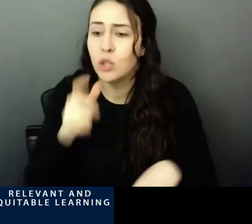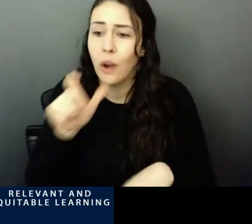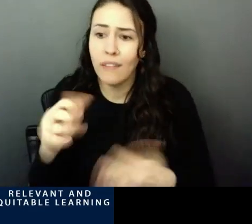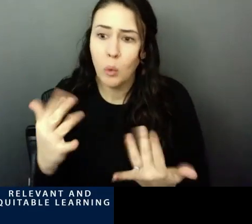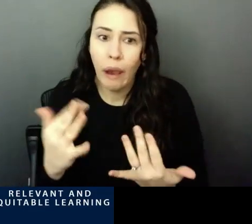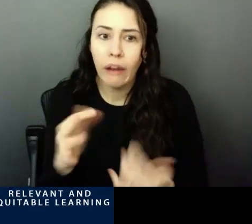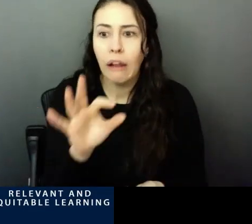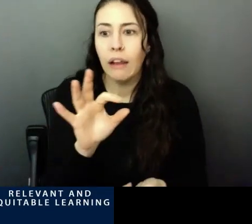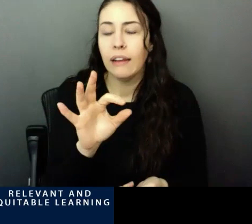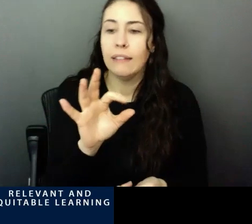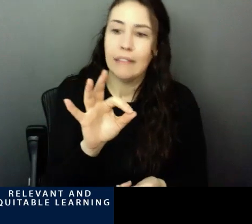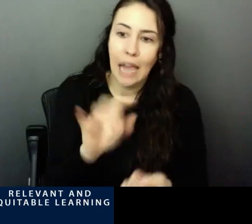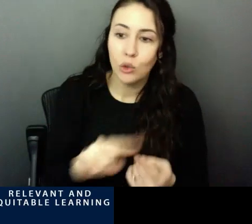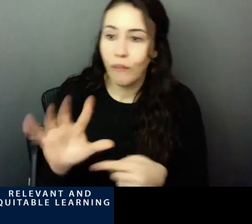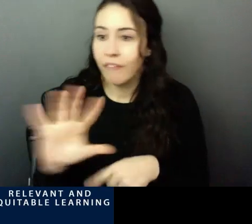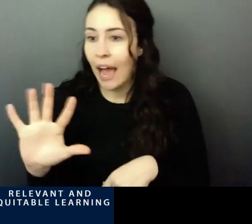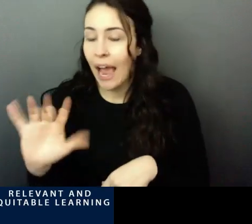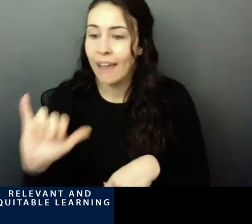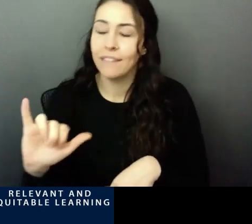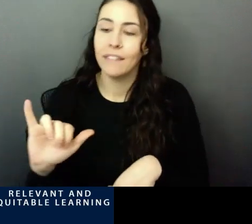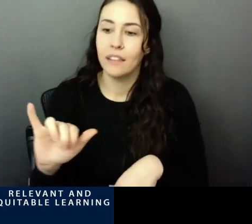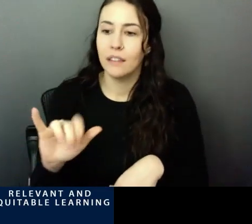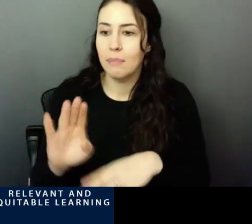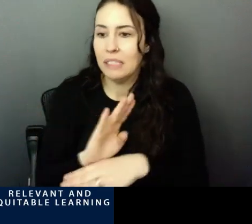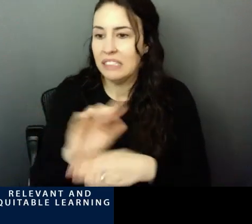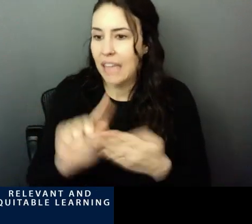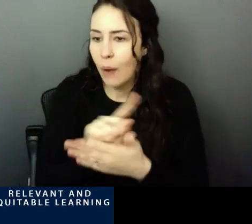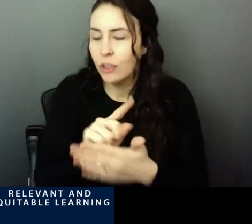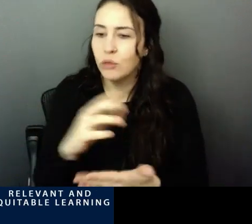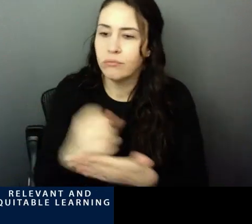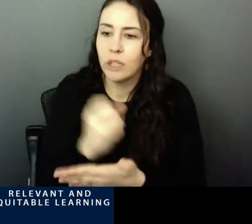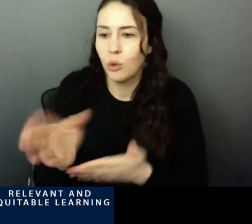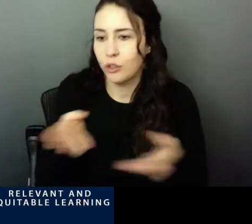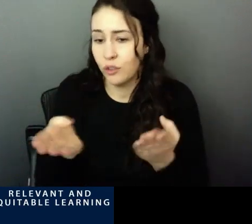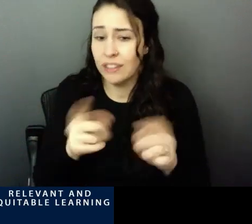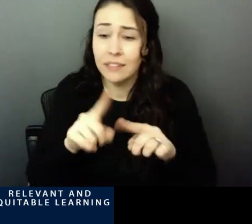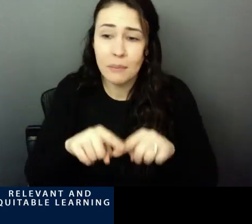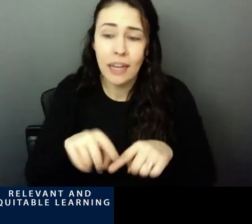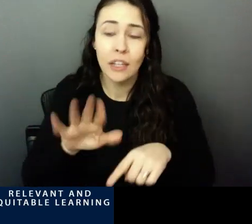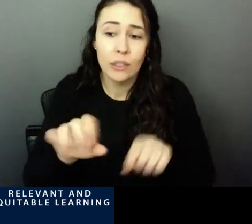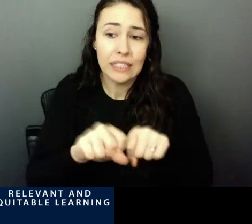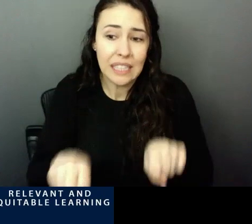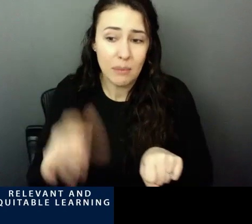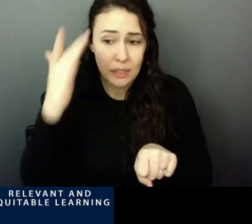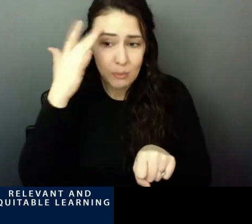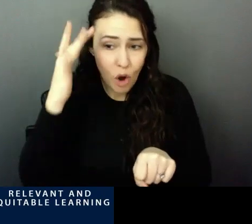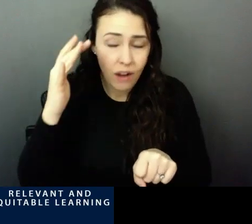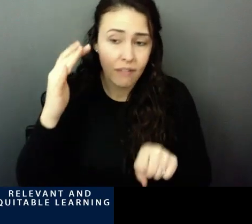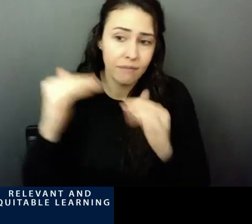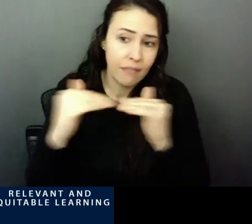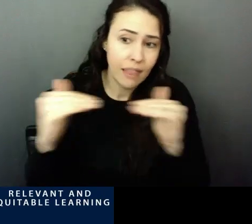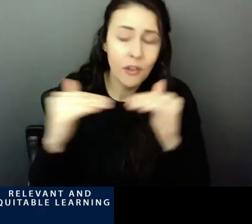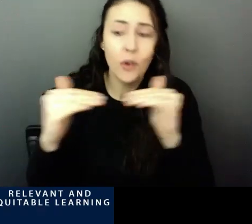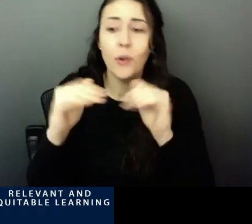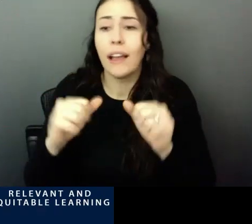9 to 5 to get your service. You can, and depending upon how smart your system is, you can upload your documents. It verifies that based